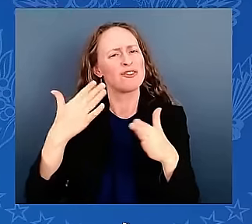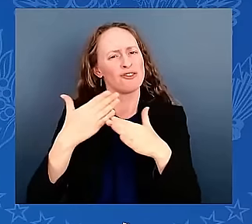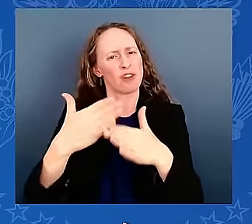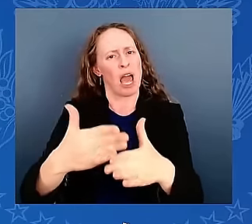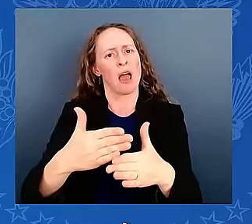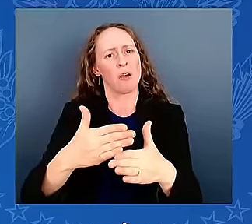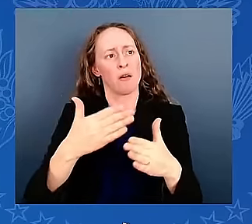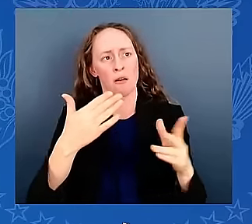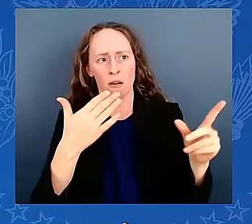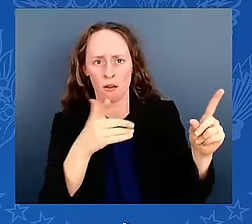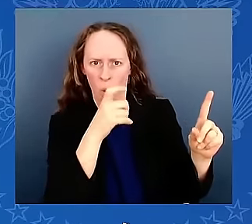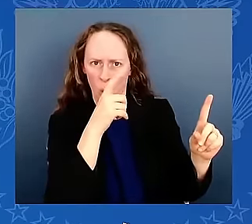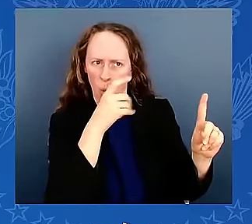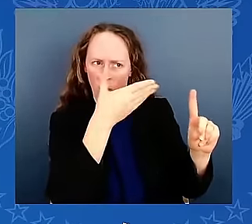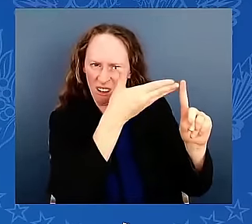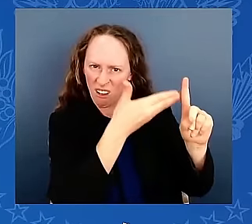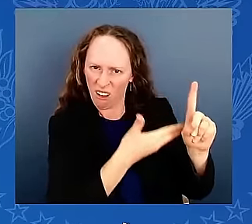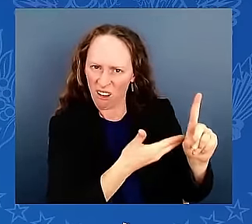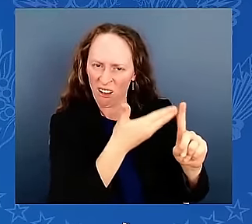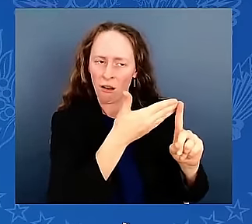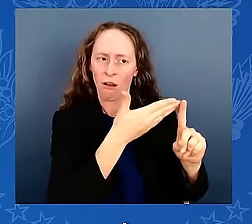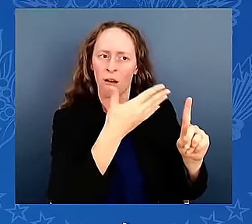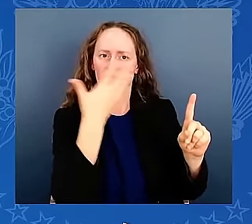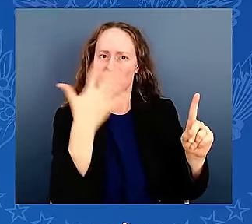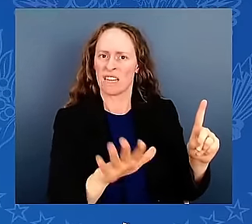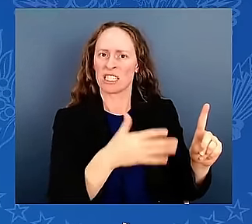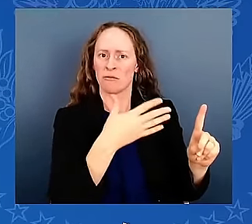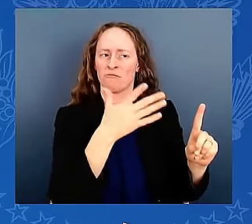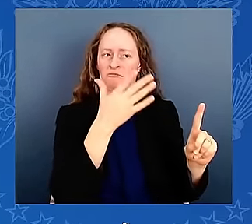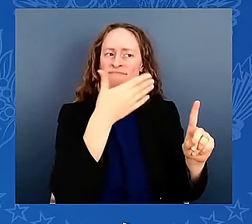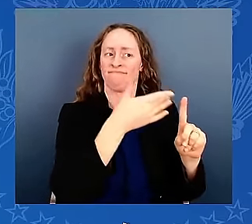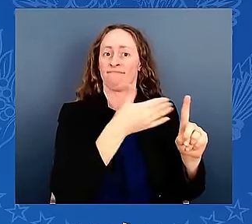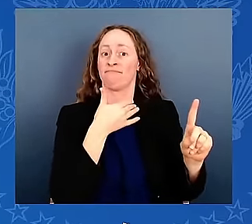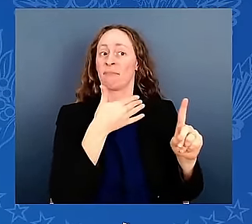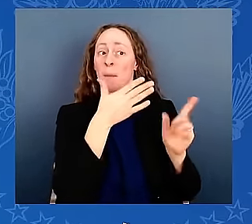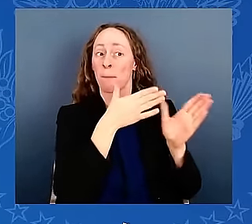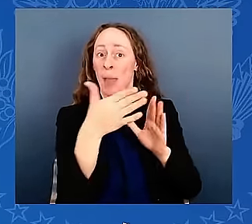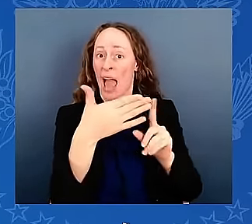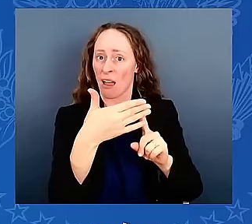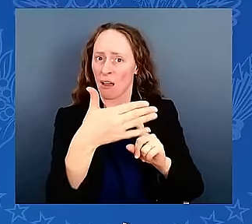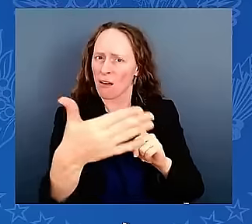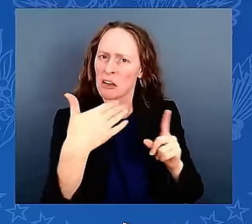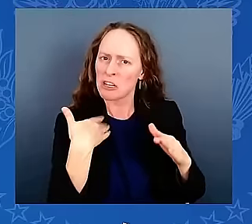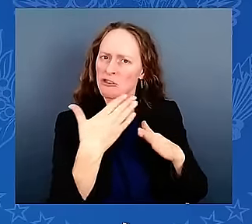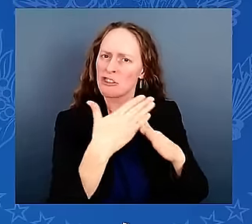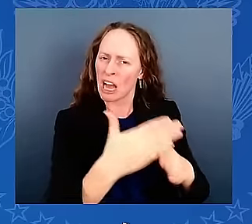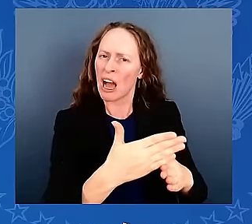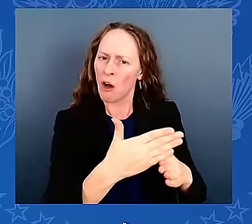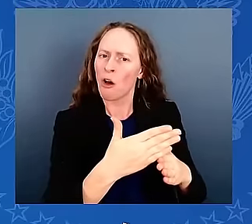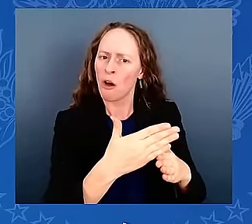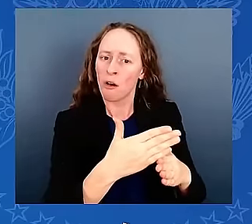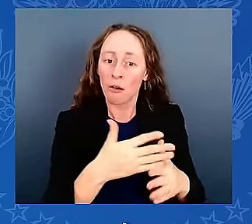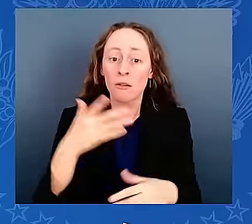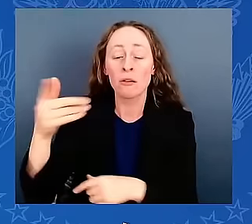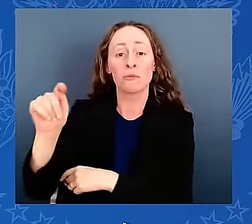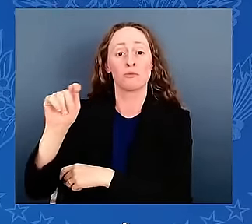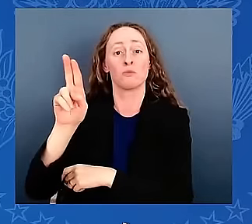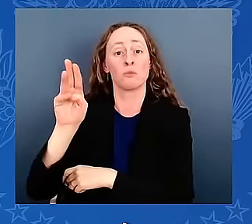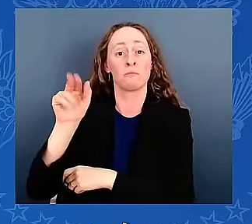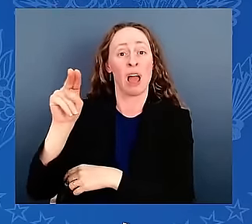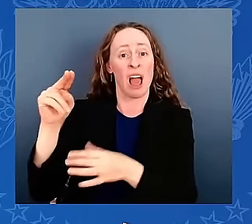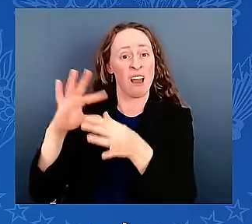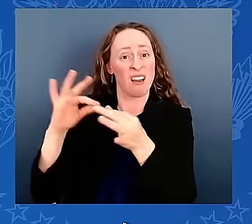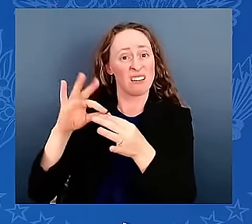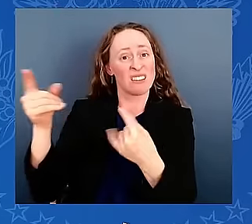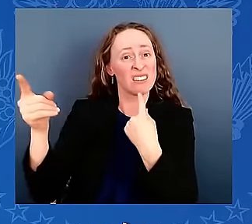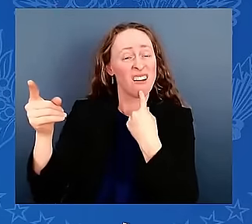Truman said, I've never deliberately given anyone hell. I just told the truth and they thought it was hell.